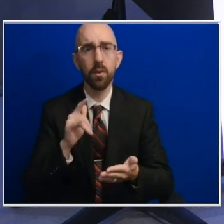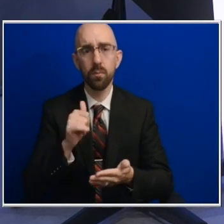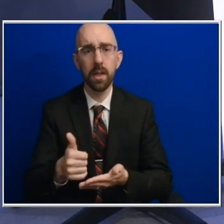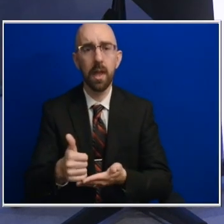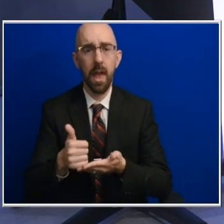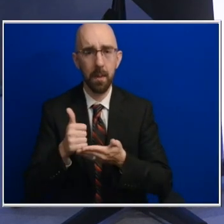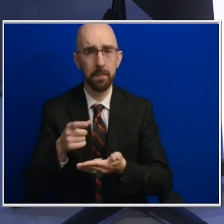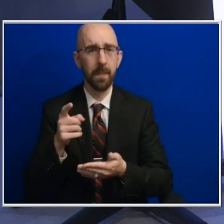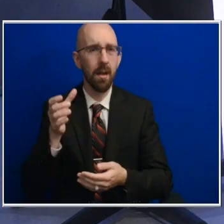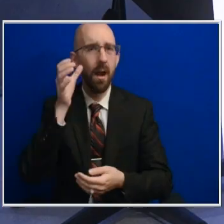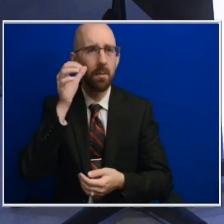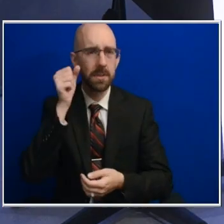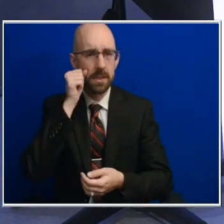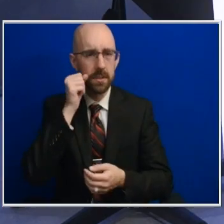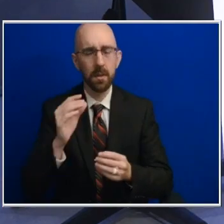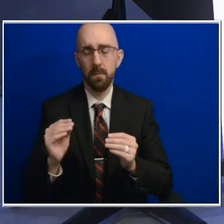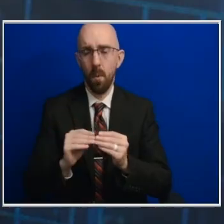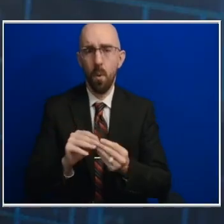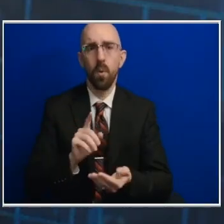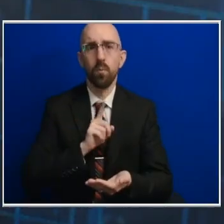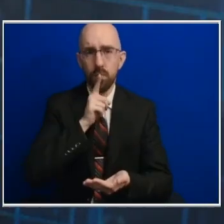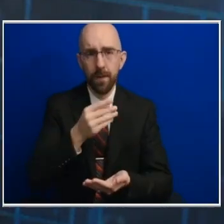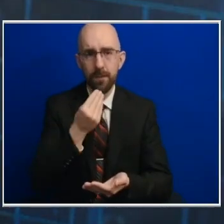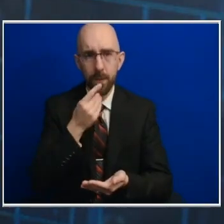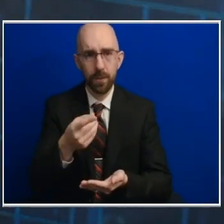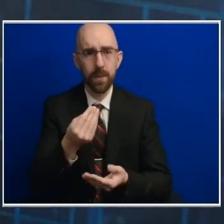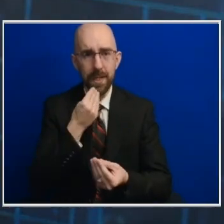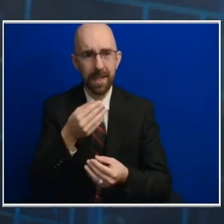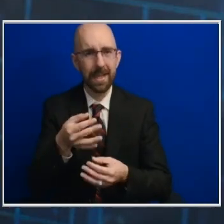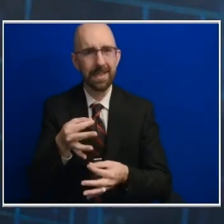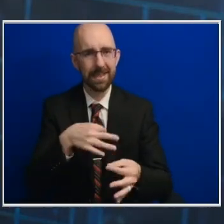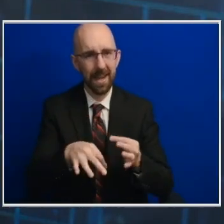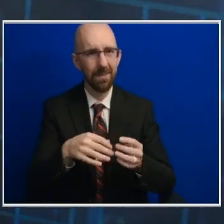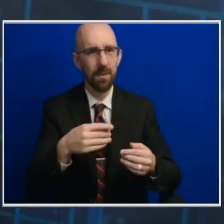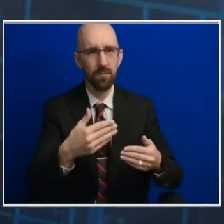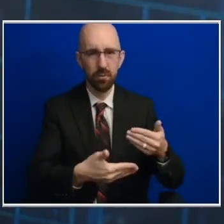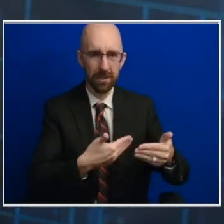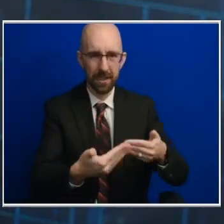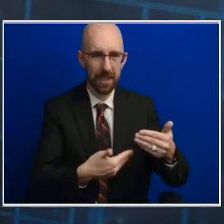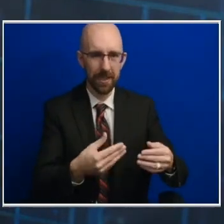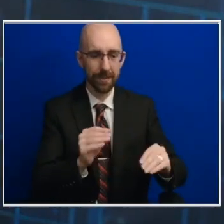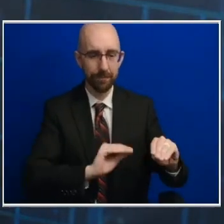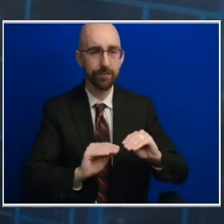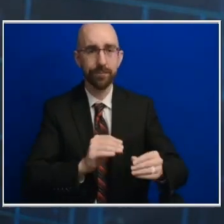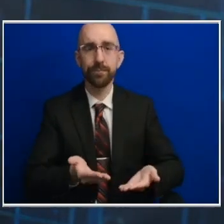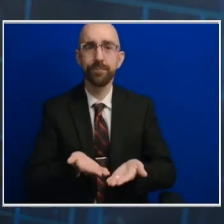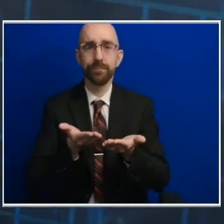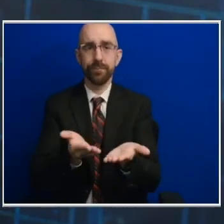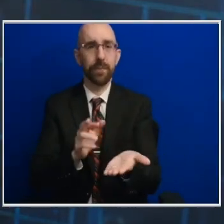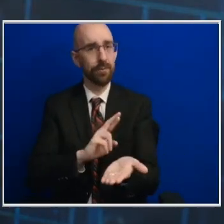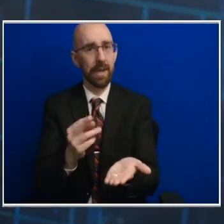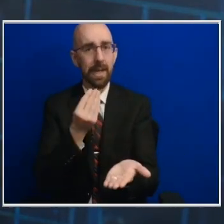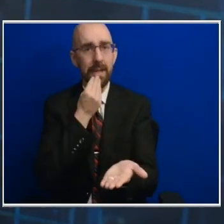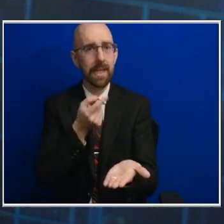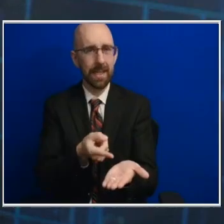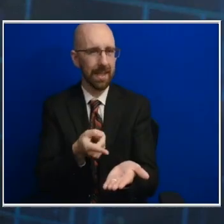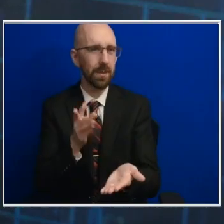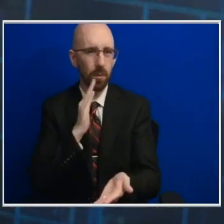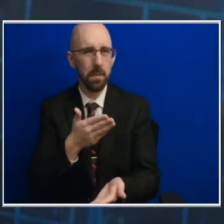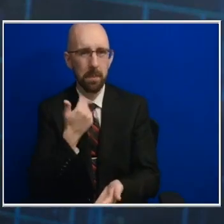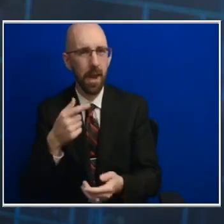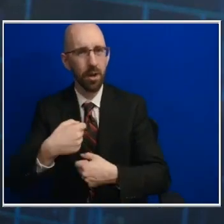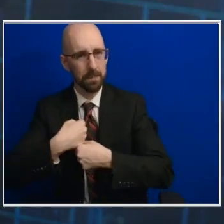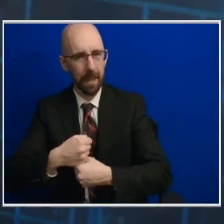more real foods you eat, as opposed to foods that have been processed and put together for you, the better off you are. And I think